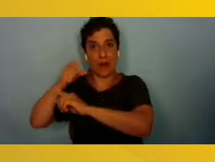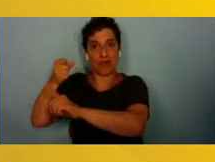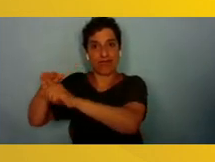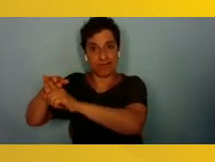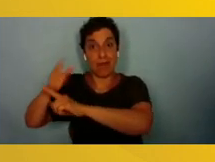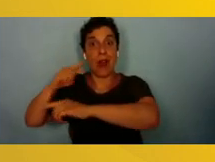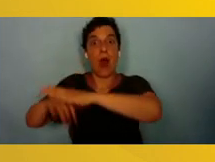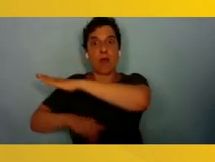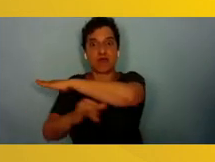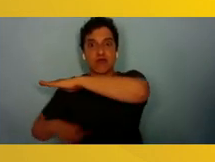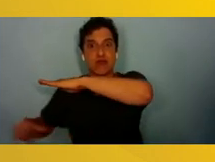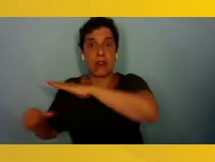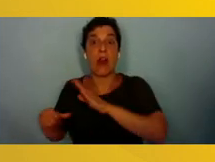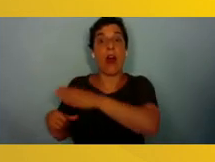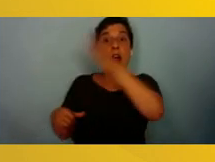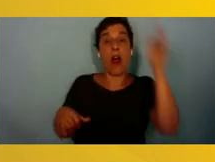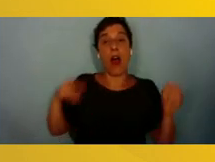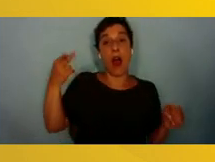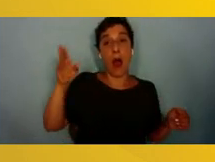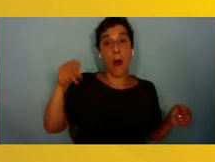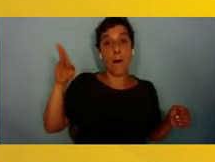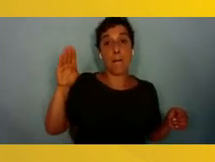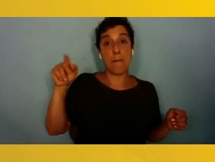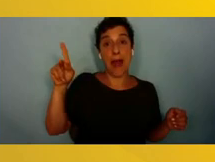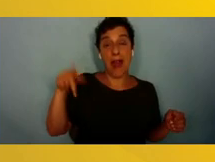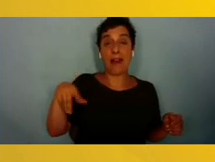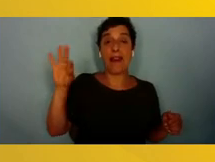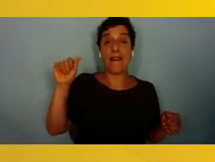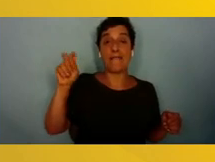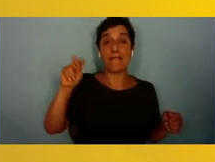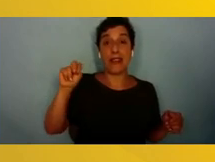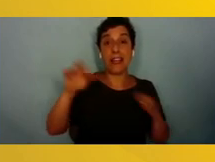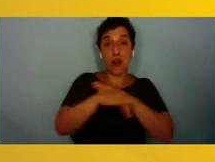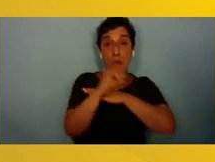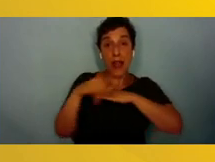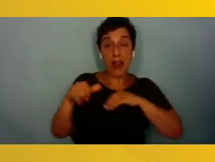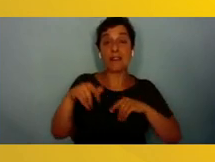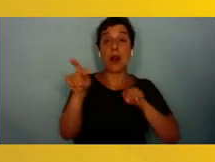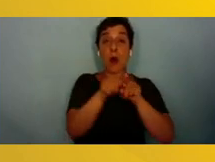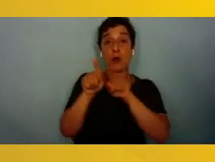whales, fin whales, they are also, and blue whales are also,